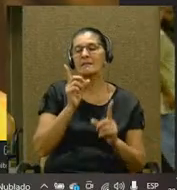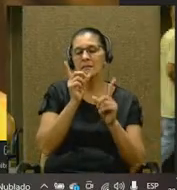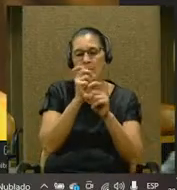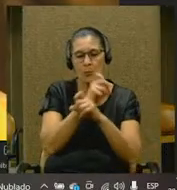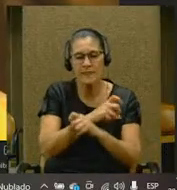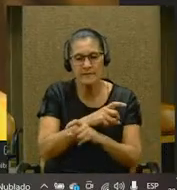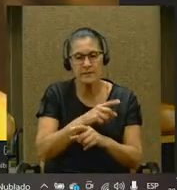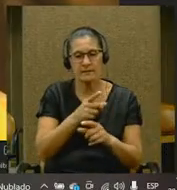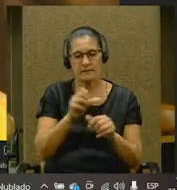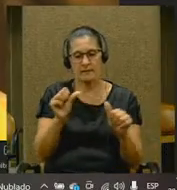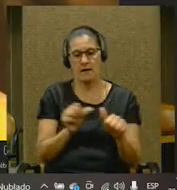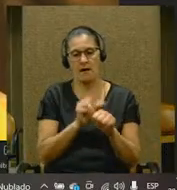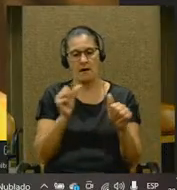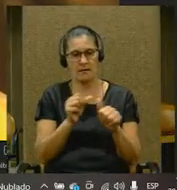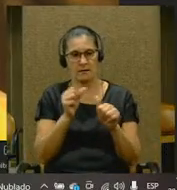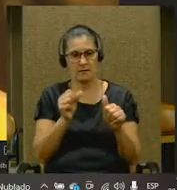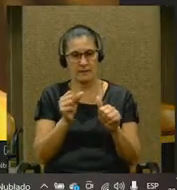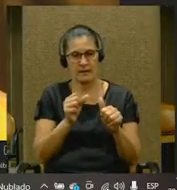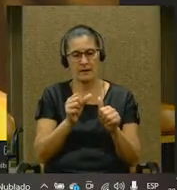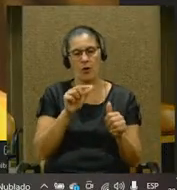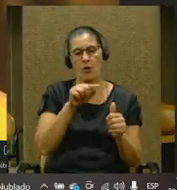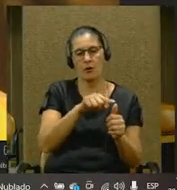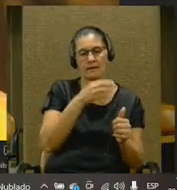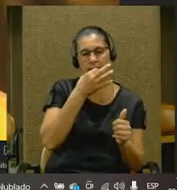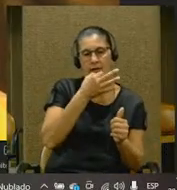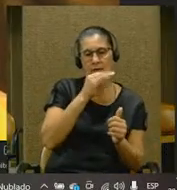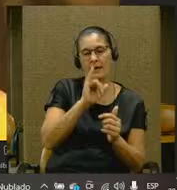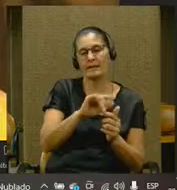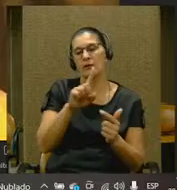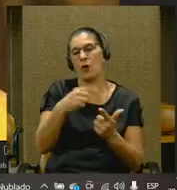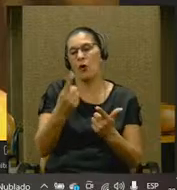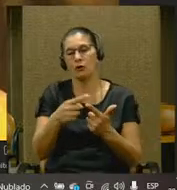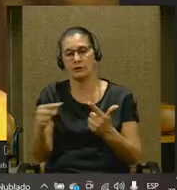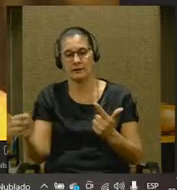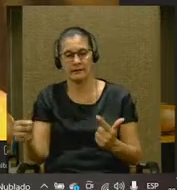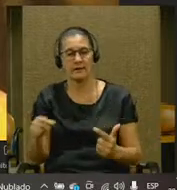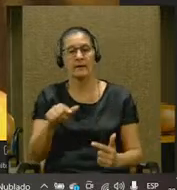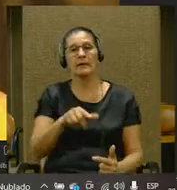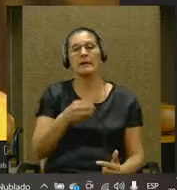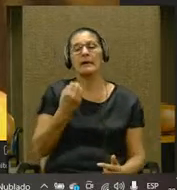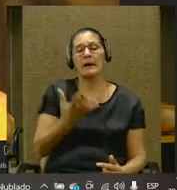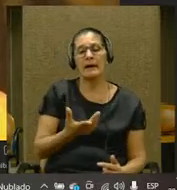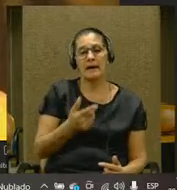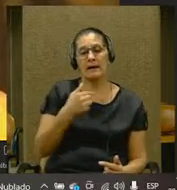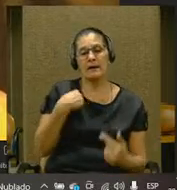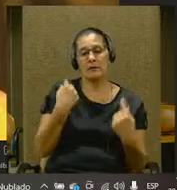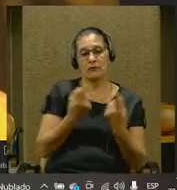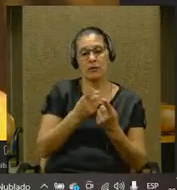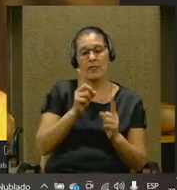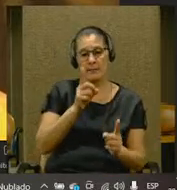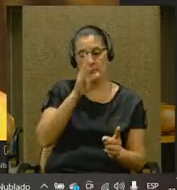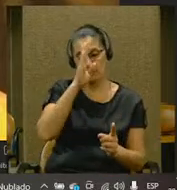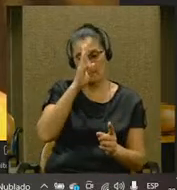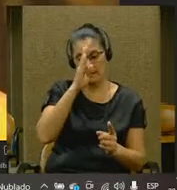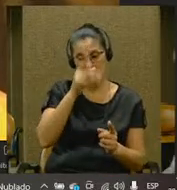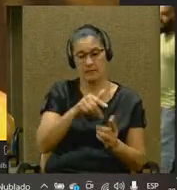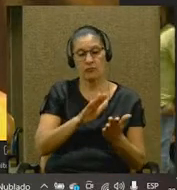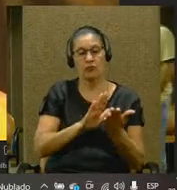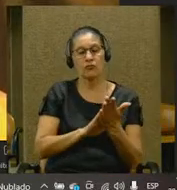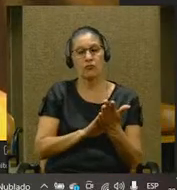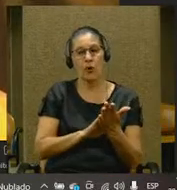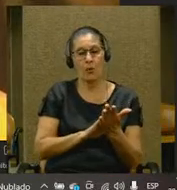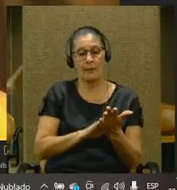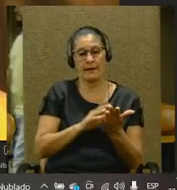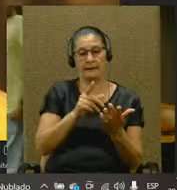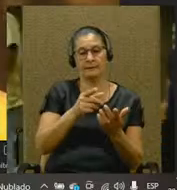other synthetics. And it strikes me that the lessons that we need to be learning about the limits of supply control and the importance of harm